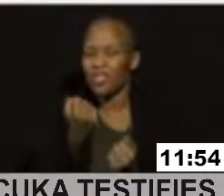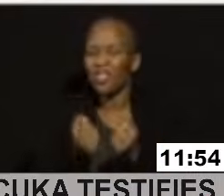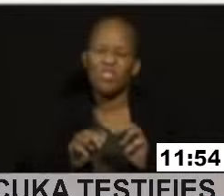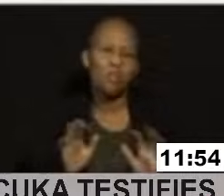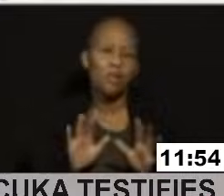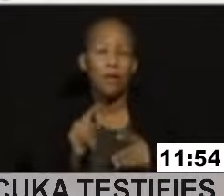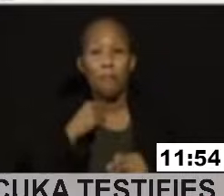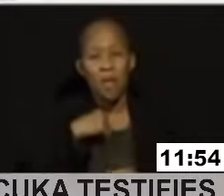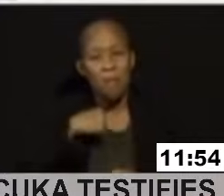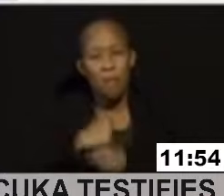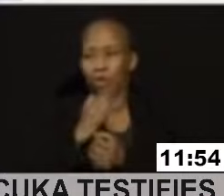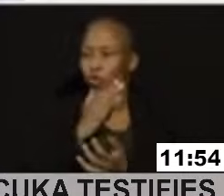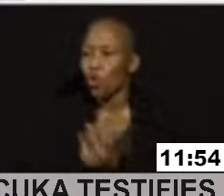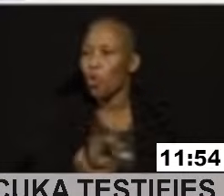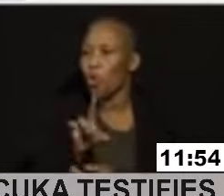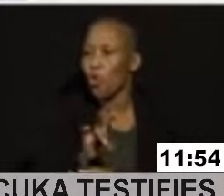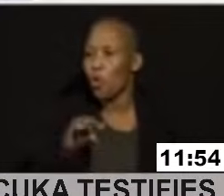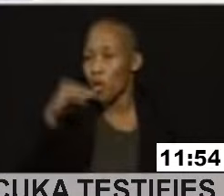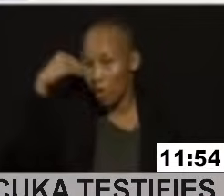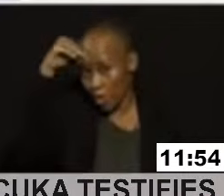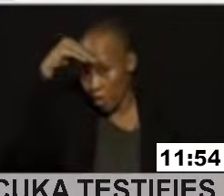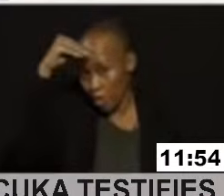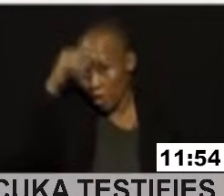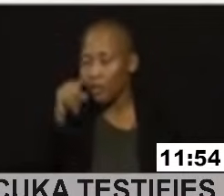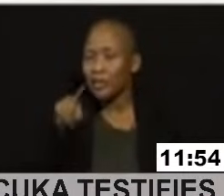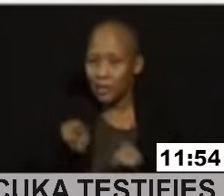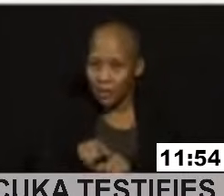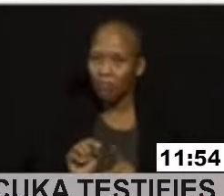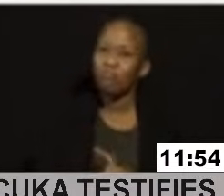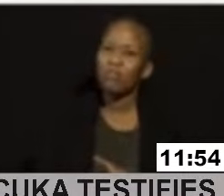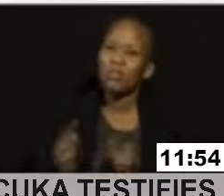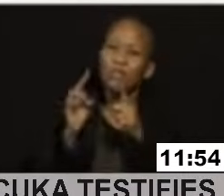even the police, wherever they were successful in the work that they did.